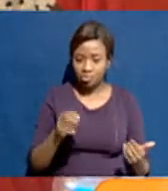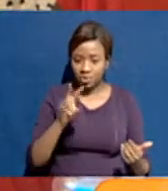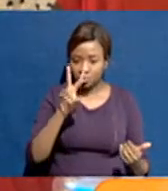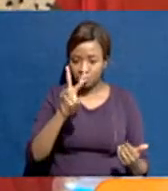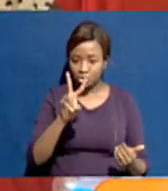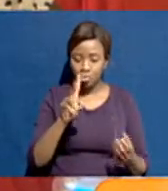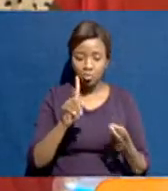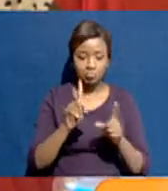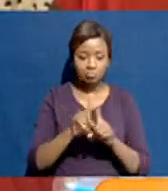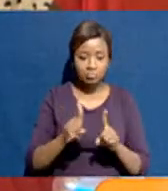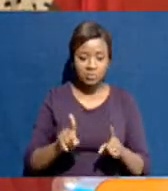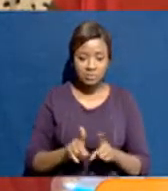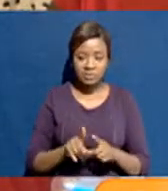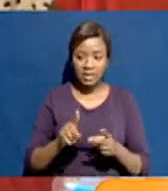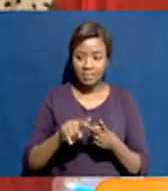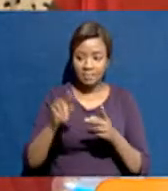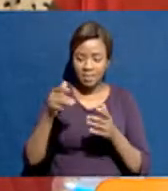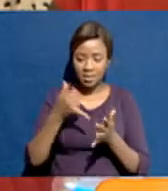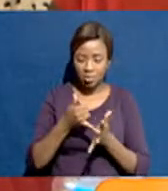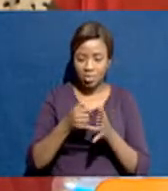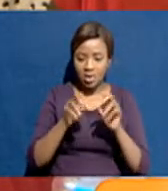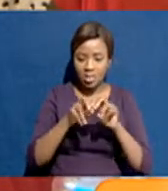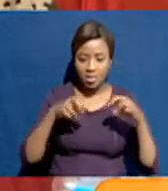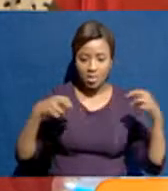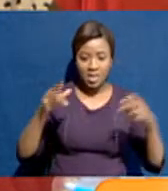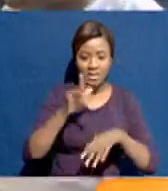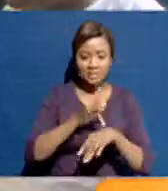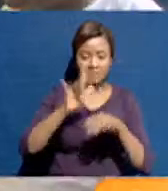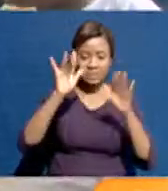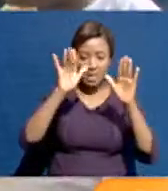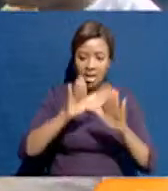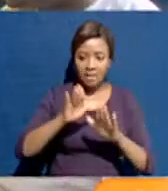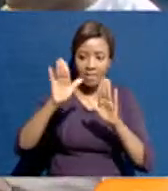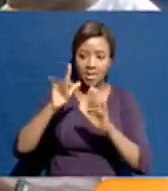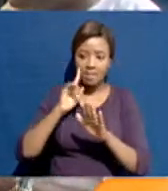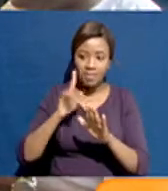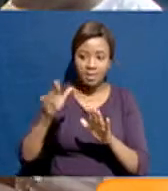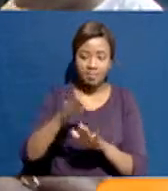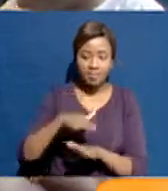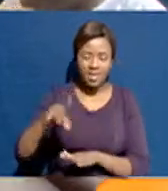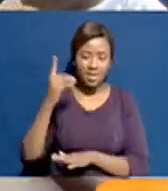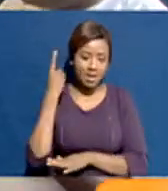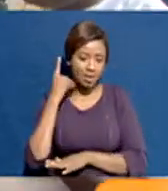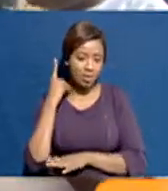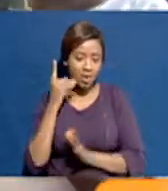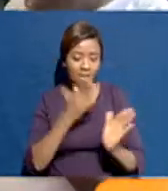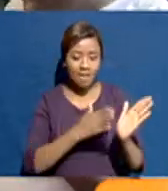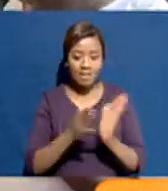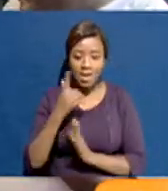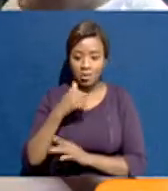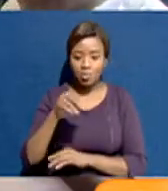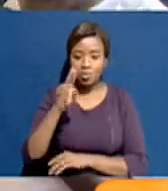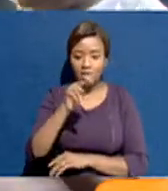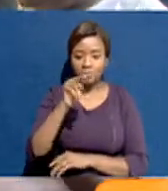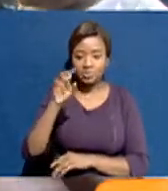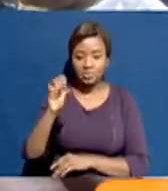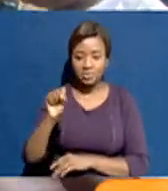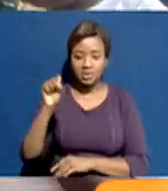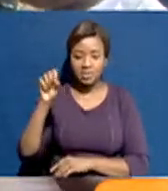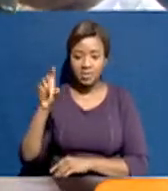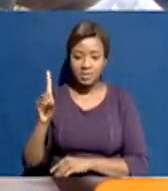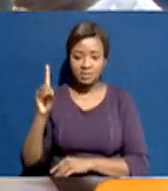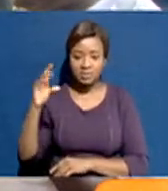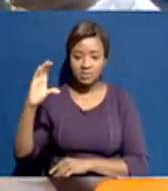educator. She is one of the panelists on this sensitization campaign in Dandora organized by the National Syndemic Diseases